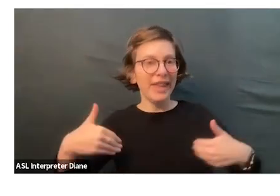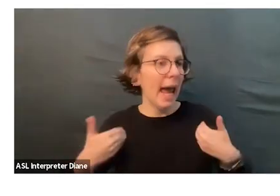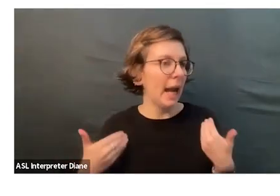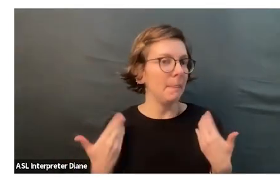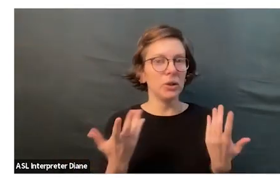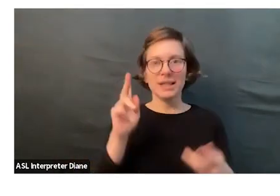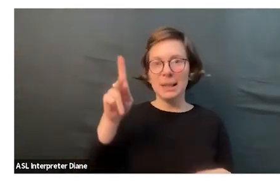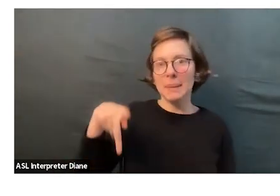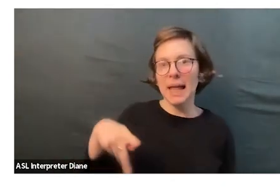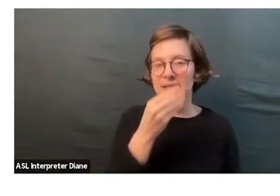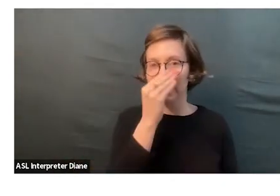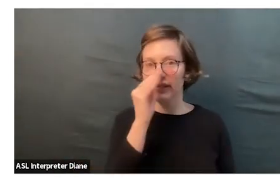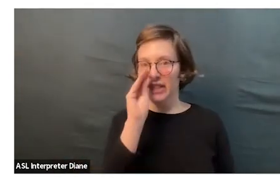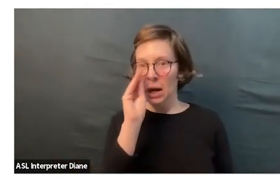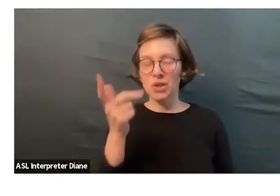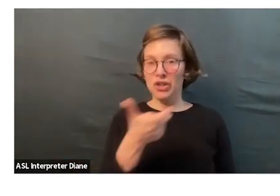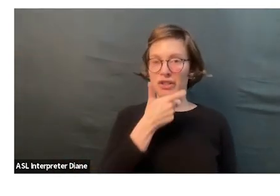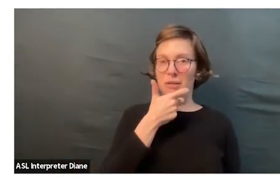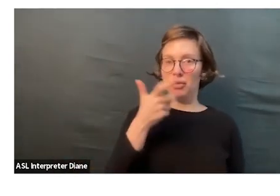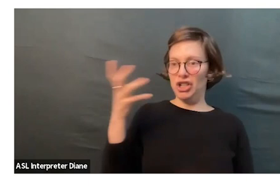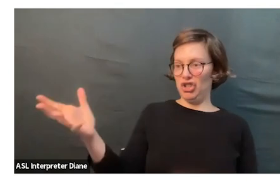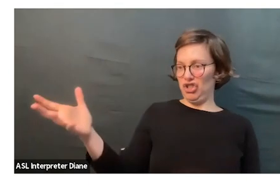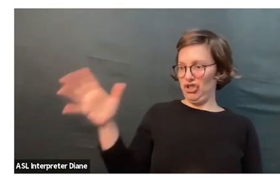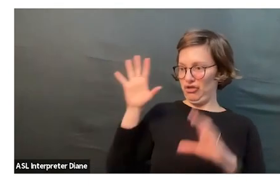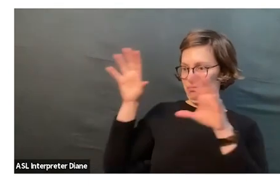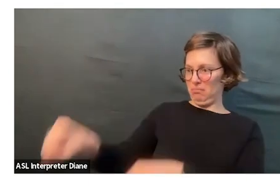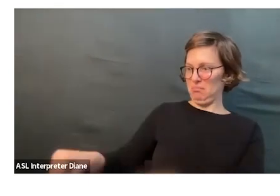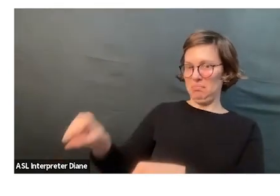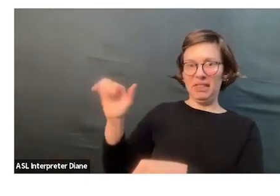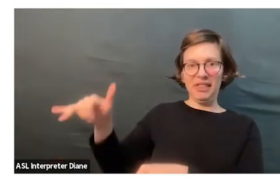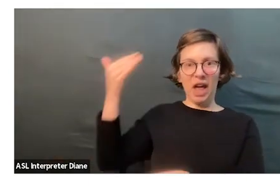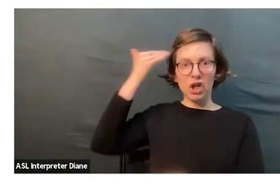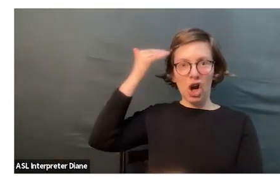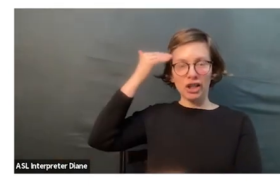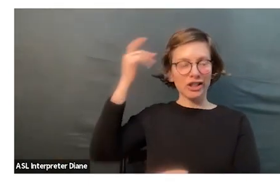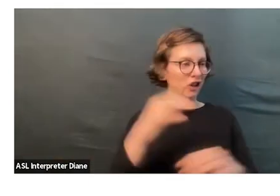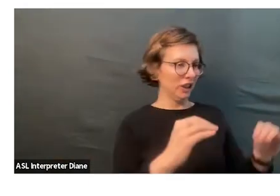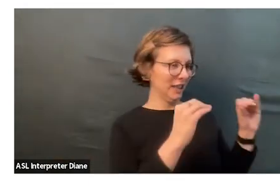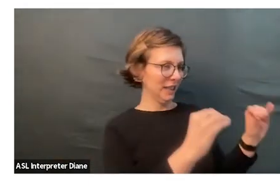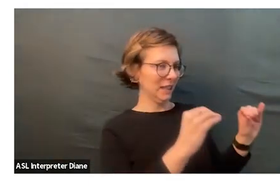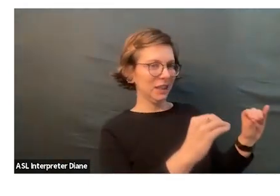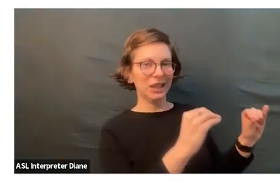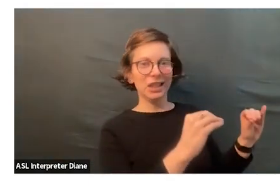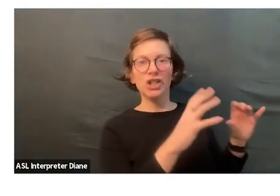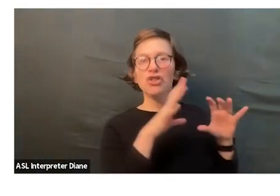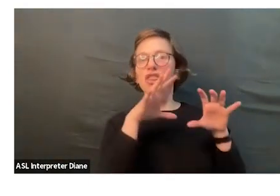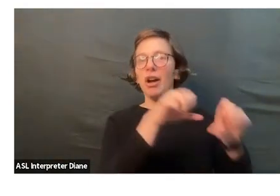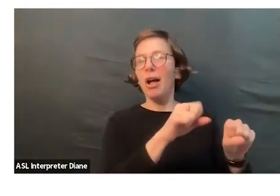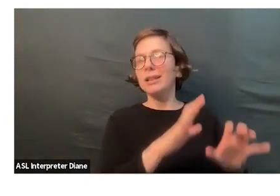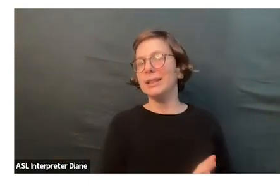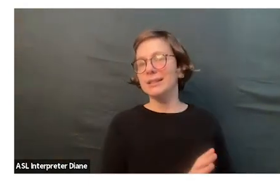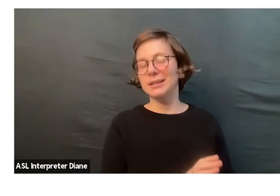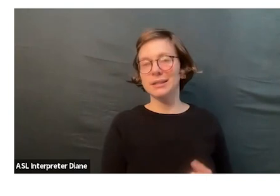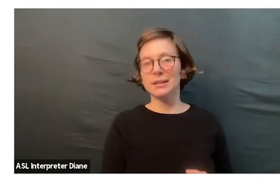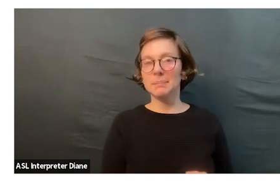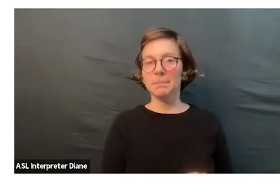colonial enterprises or colonial missions. And there's so many other places and contexts throughout the world where